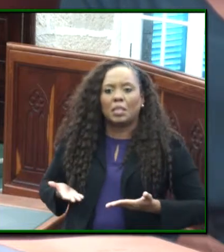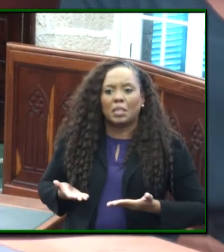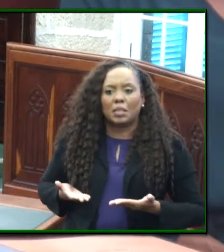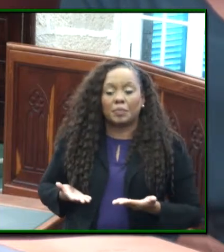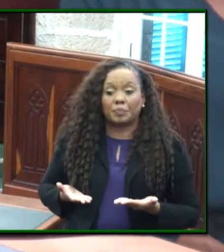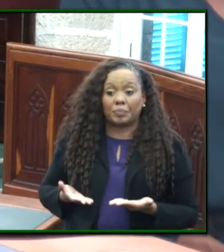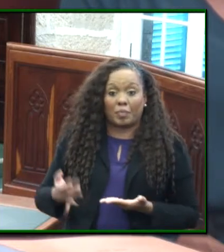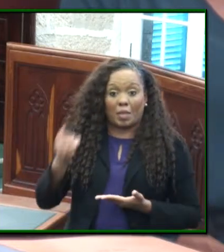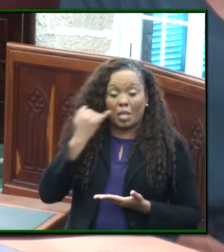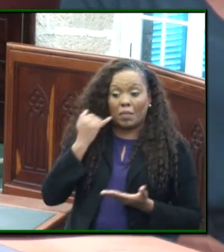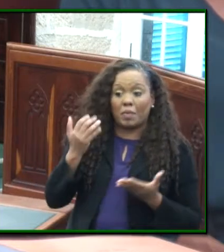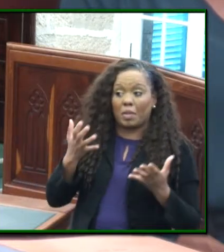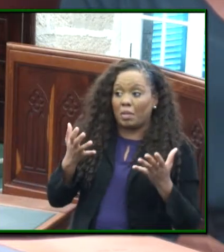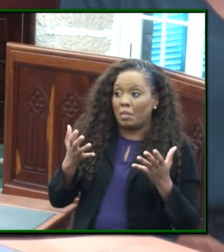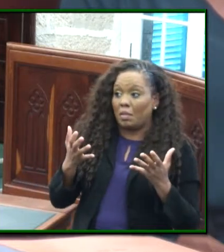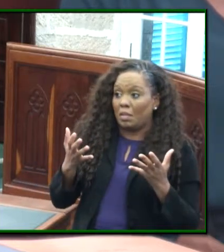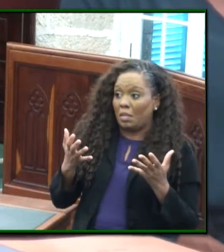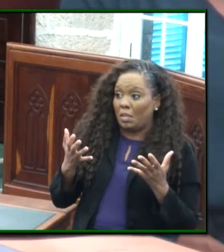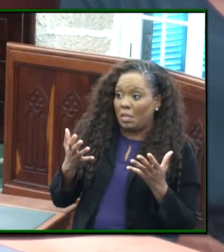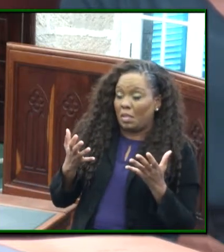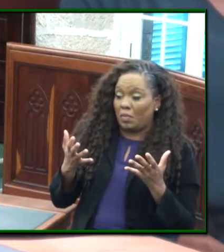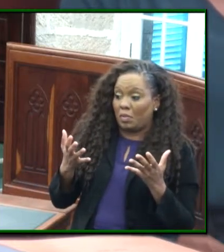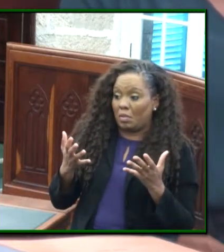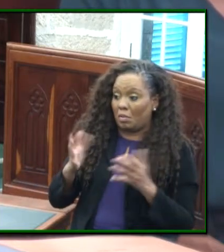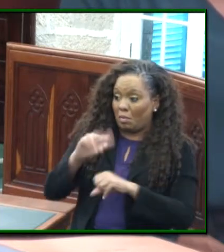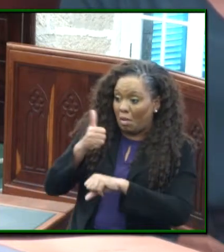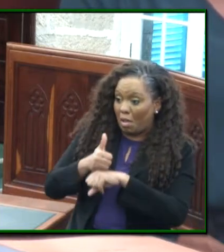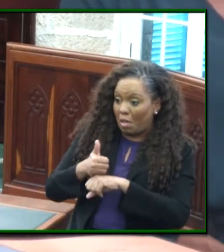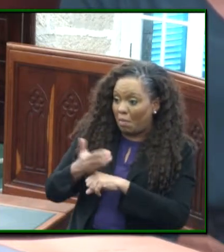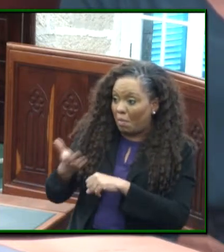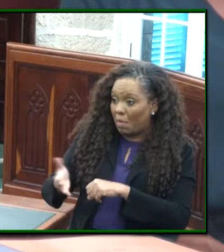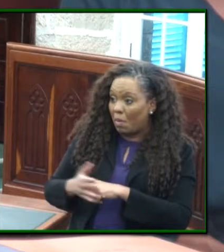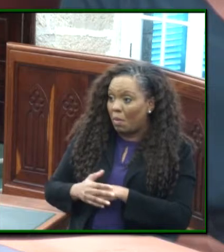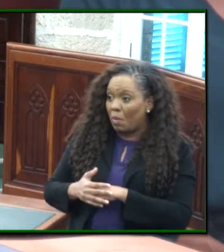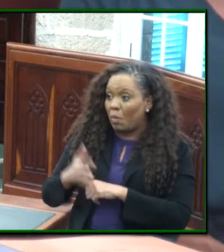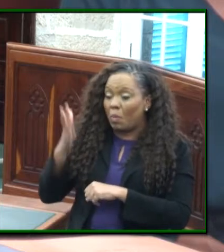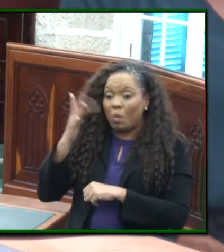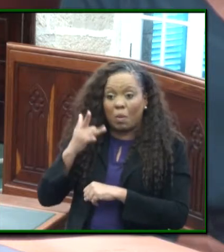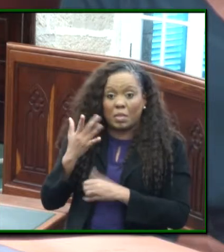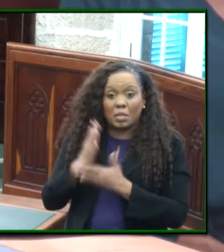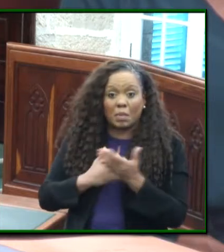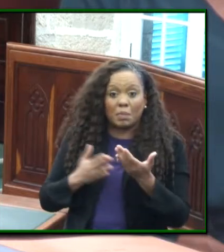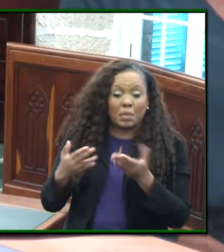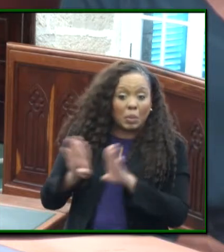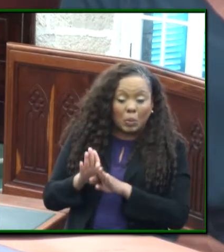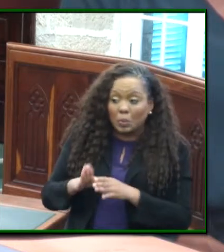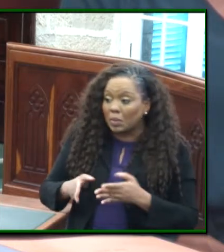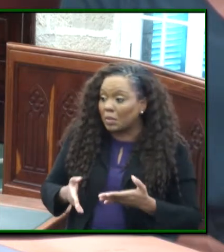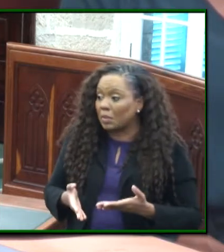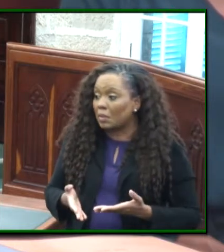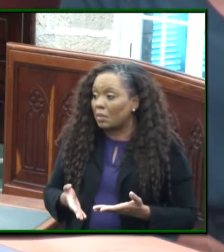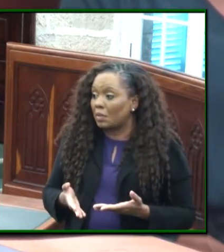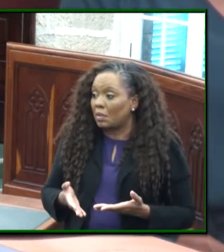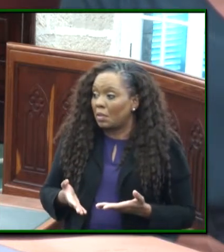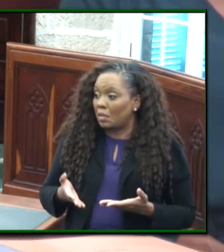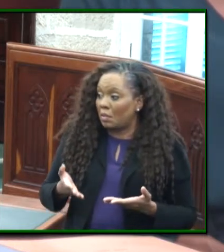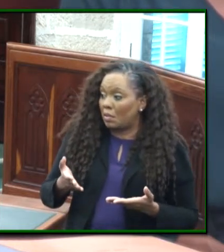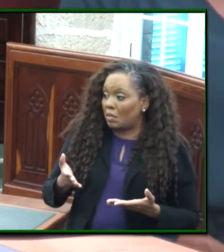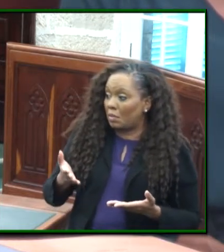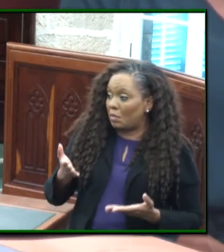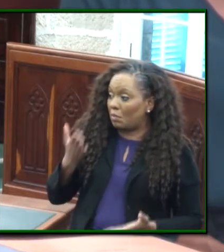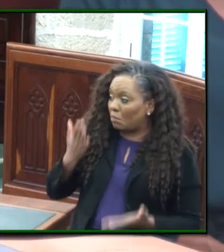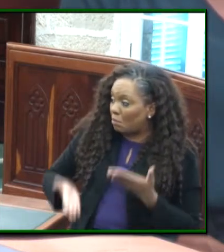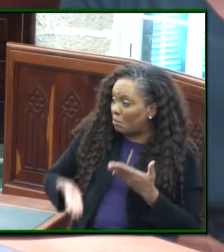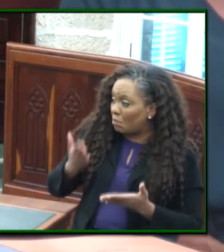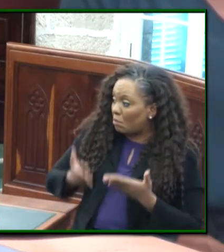an area, then I wonder what is the rationale for having a lot of them closed, whether it's a manpower issue and whether there are plans to actually